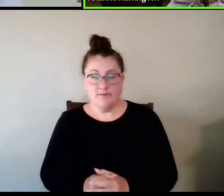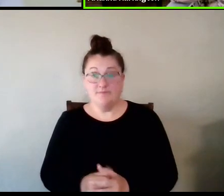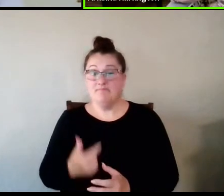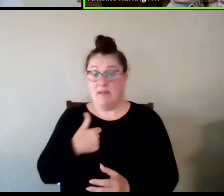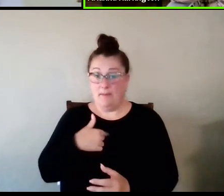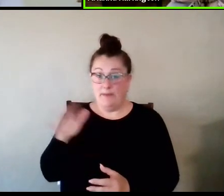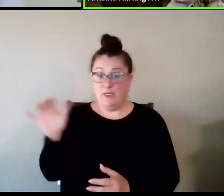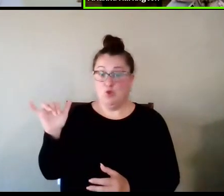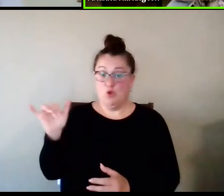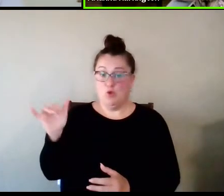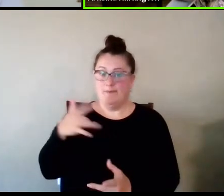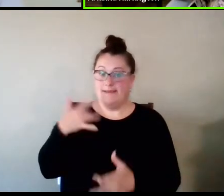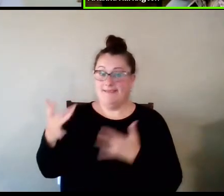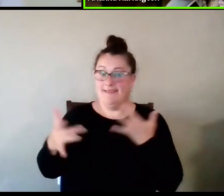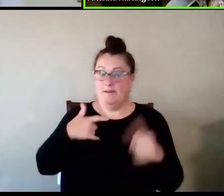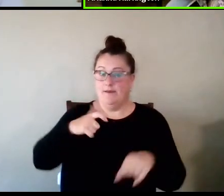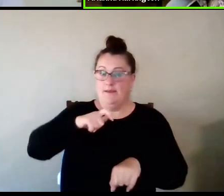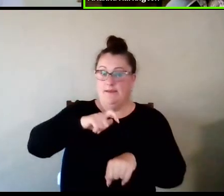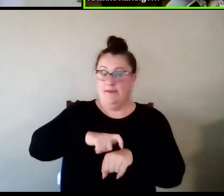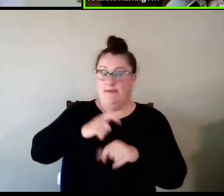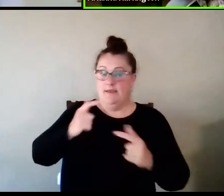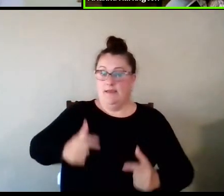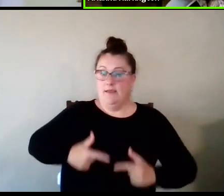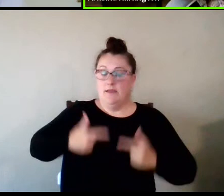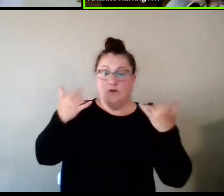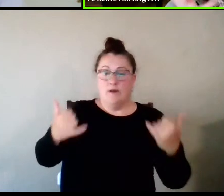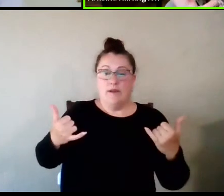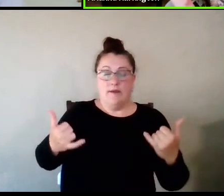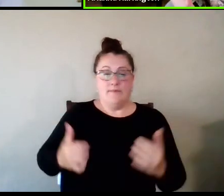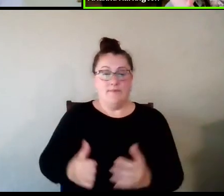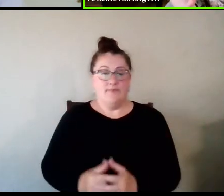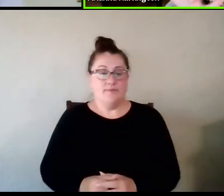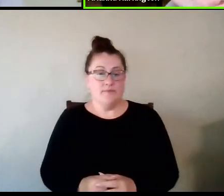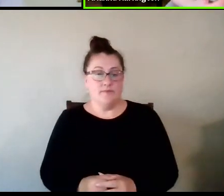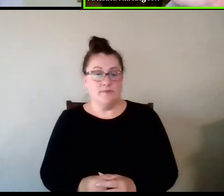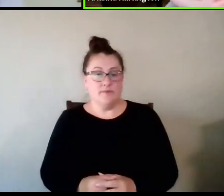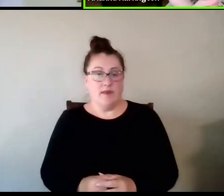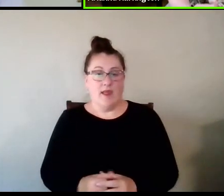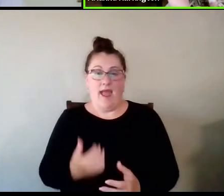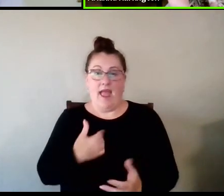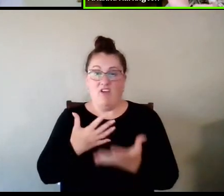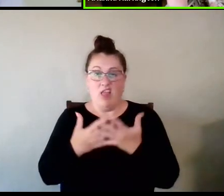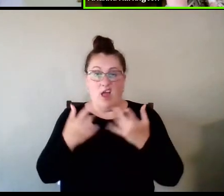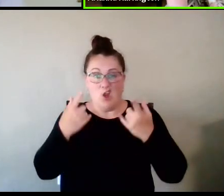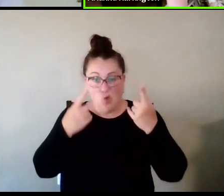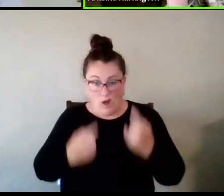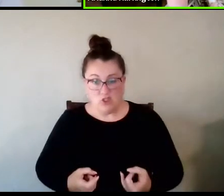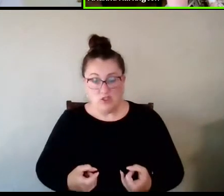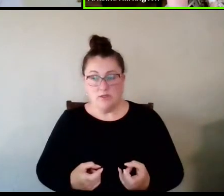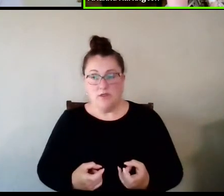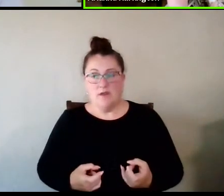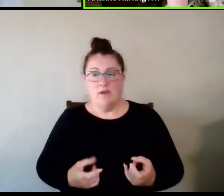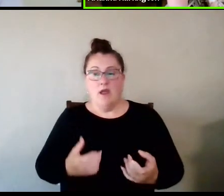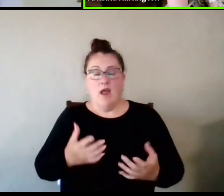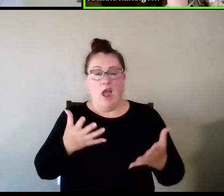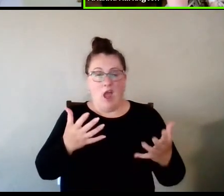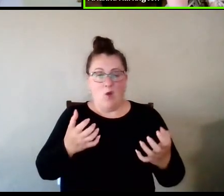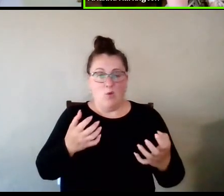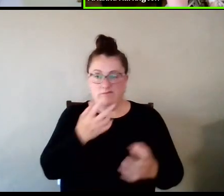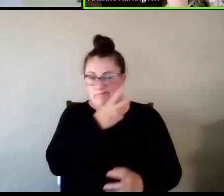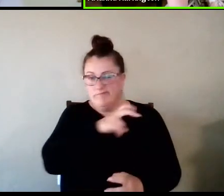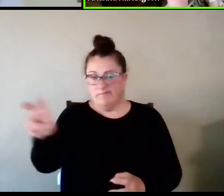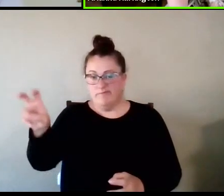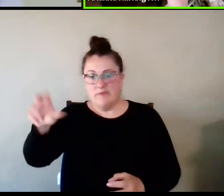very excited about this time we're living through. And there are many questions, but I want to go to a different question, which is,